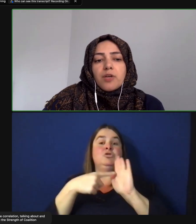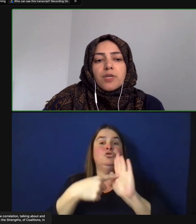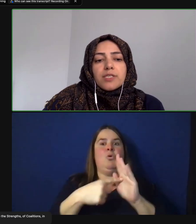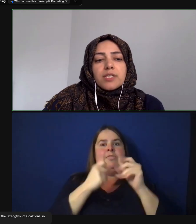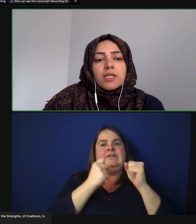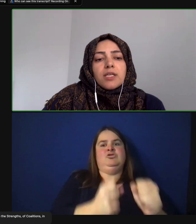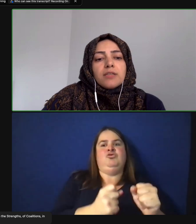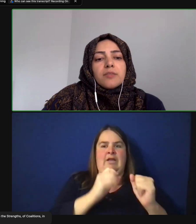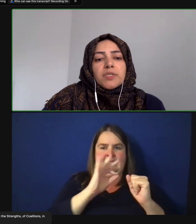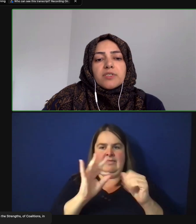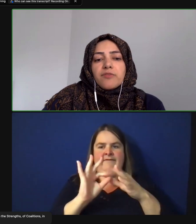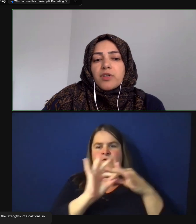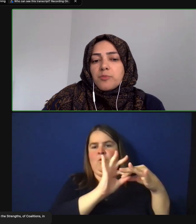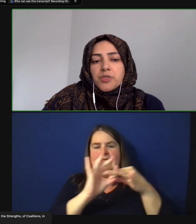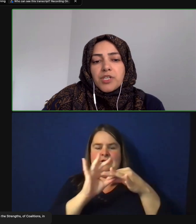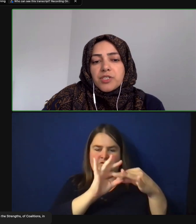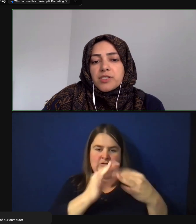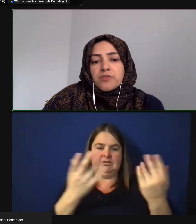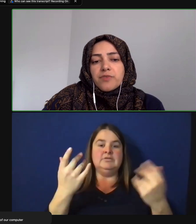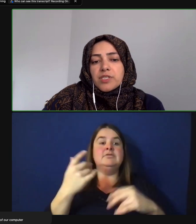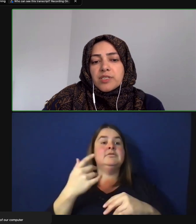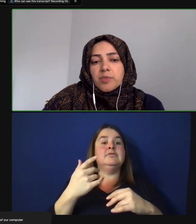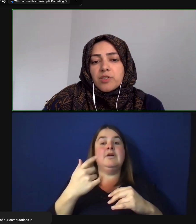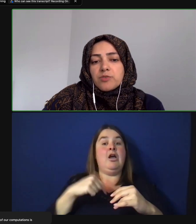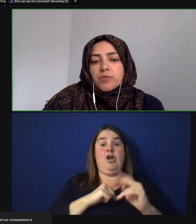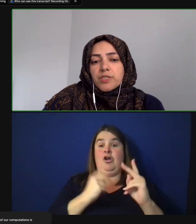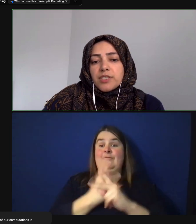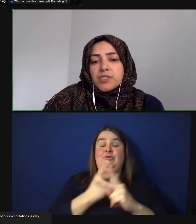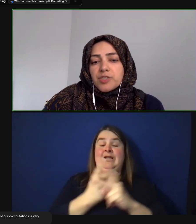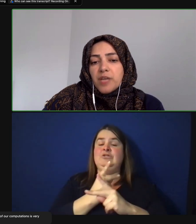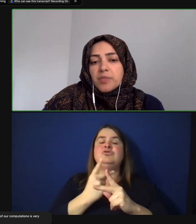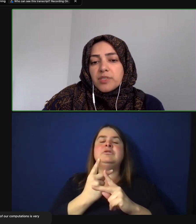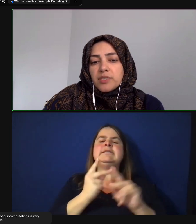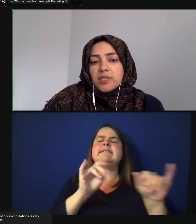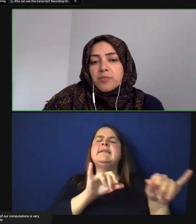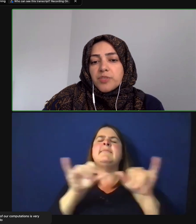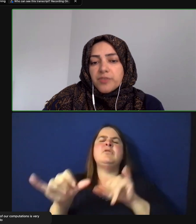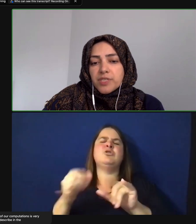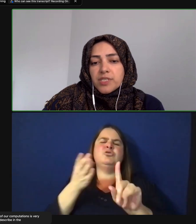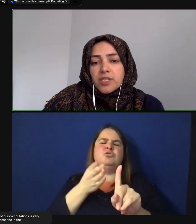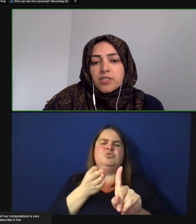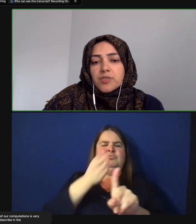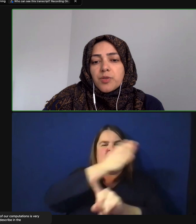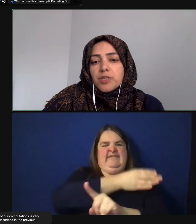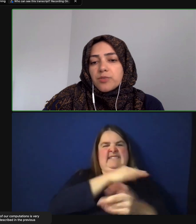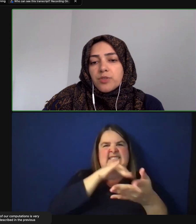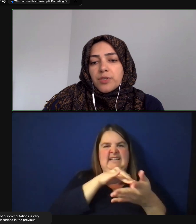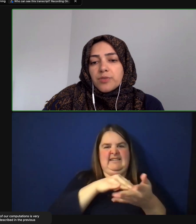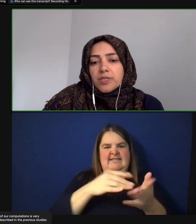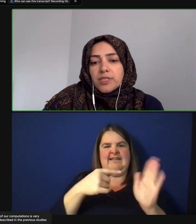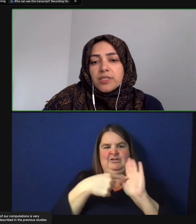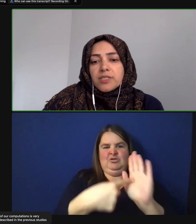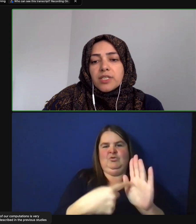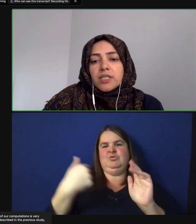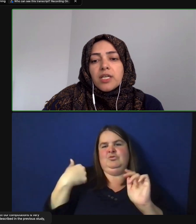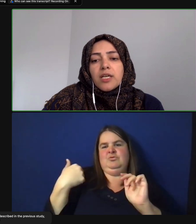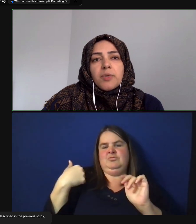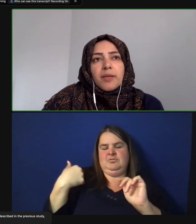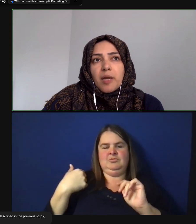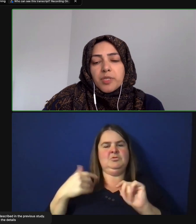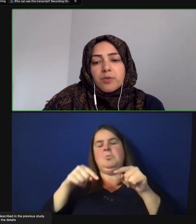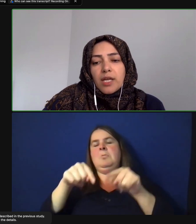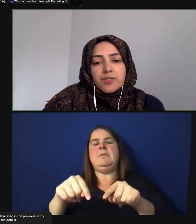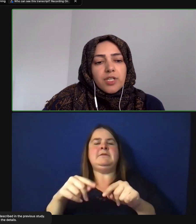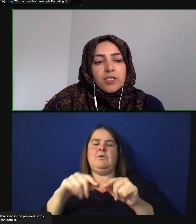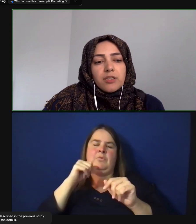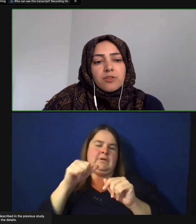the MNRIs. The basis of our computations is very similar to what I described in the previous study, so I don't go into the details here, but